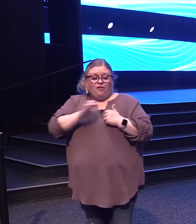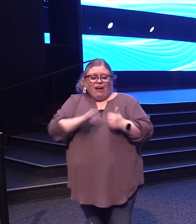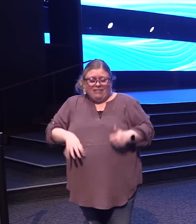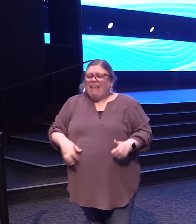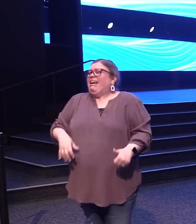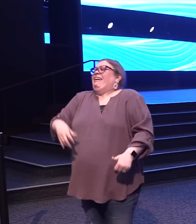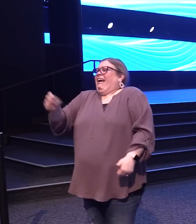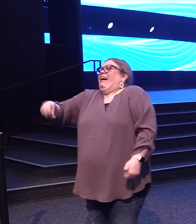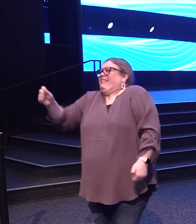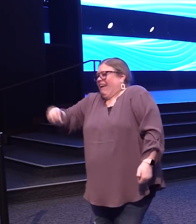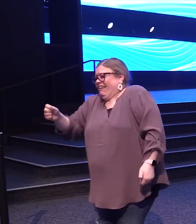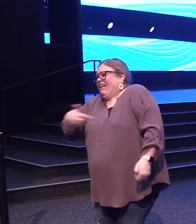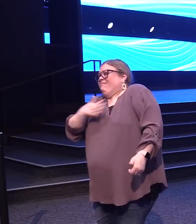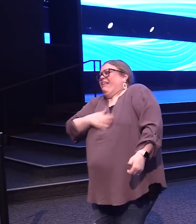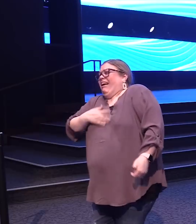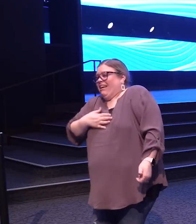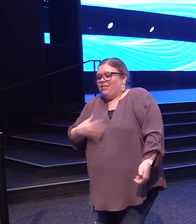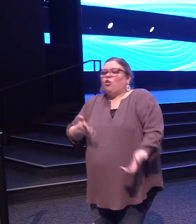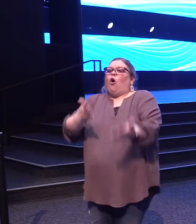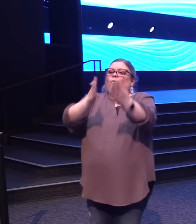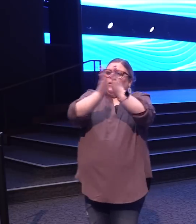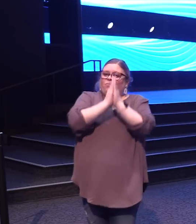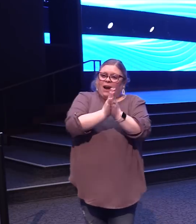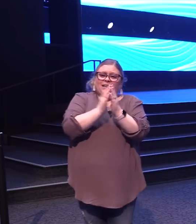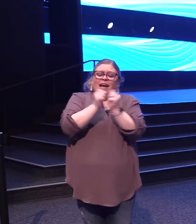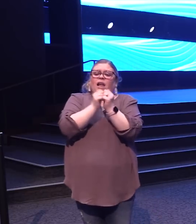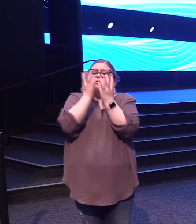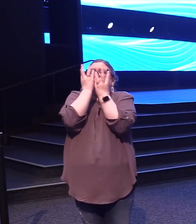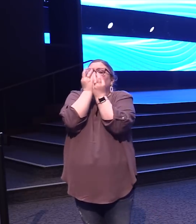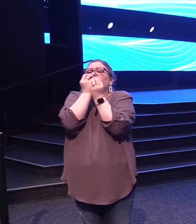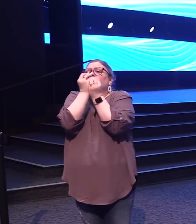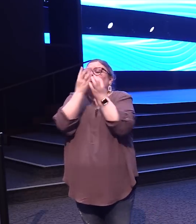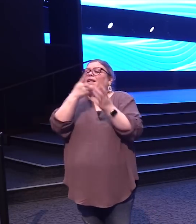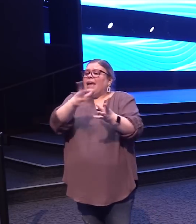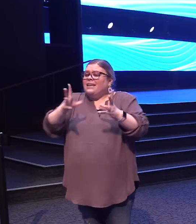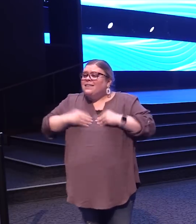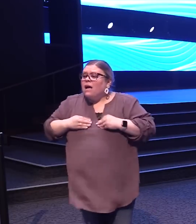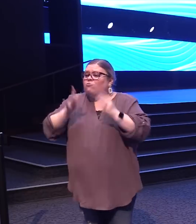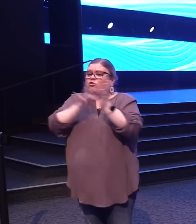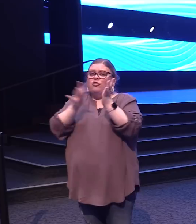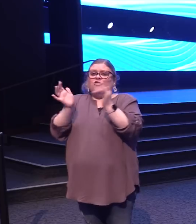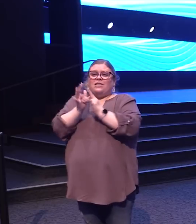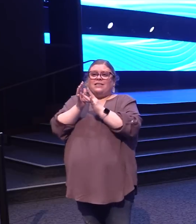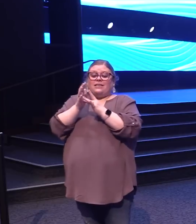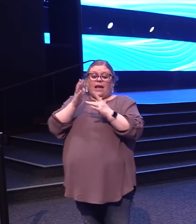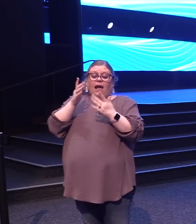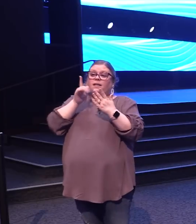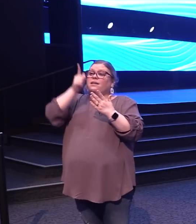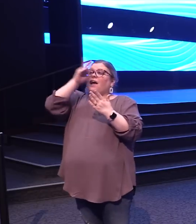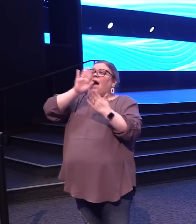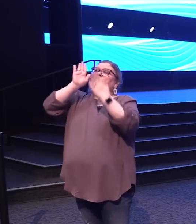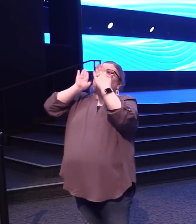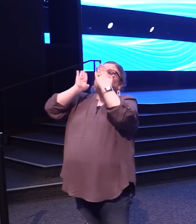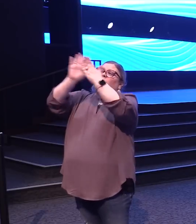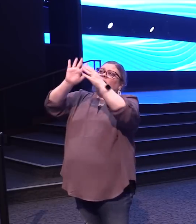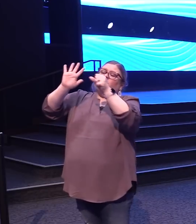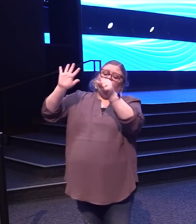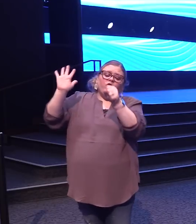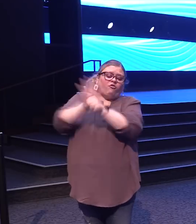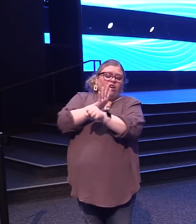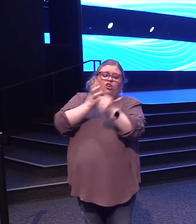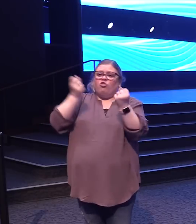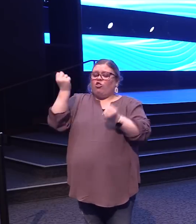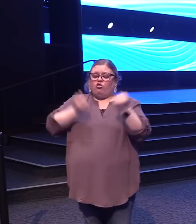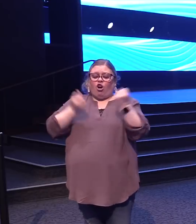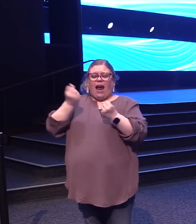said, yeah. So we prayed, and it was beautiful. He accepted Christ, and the presence of God filled the entire